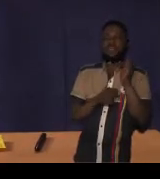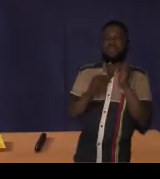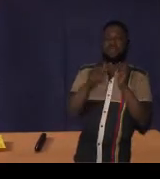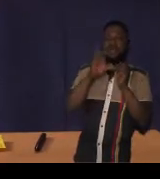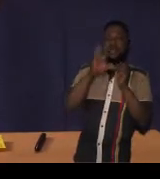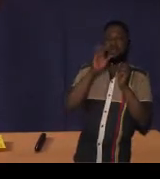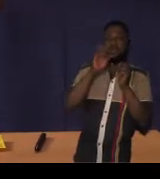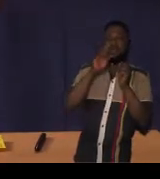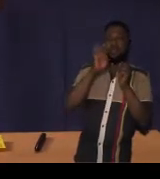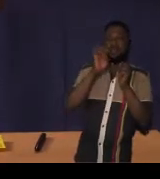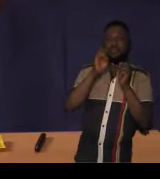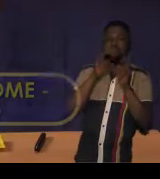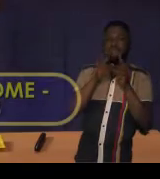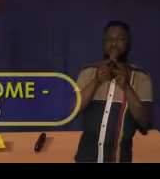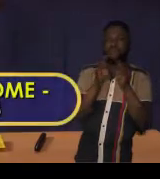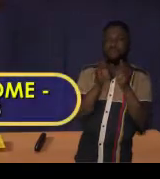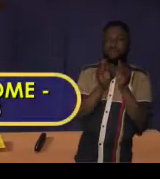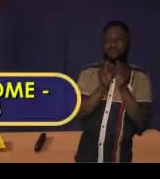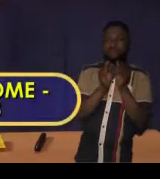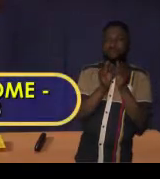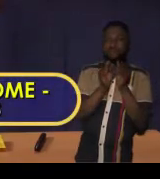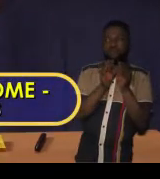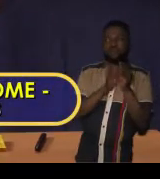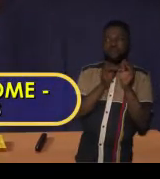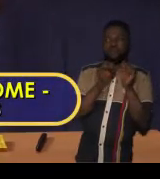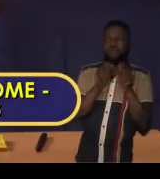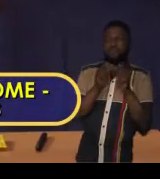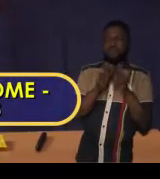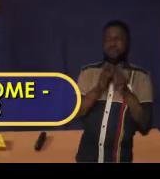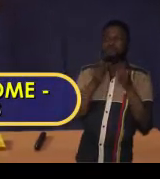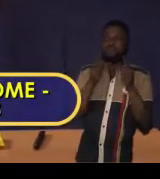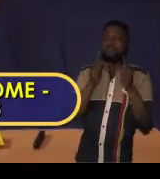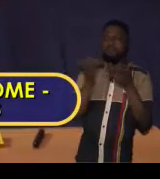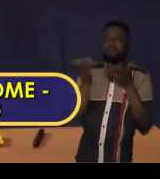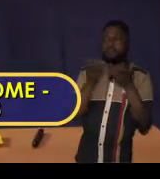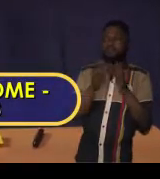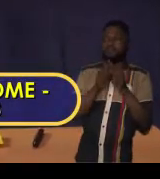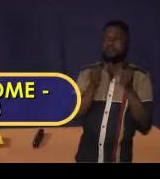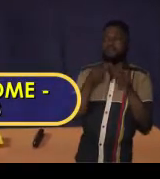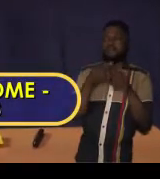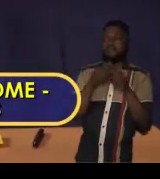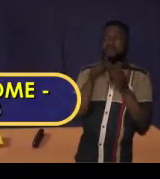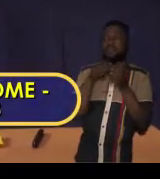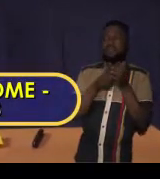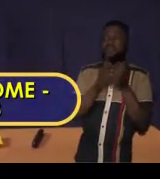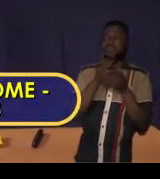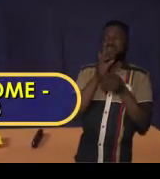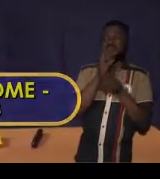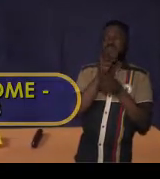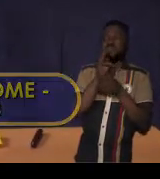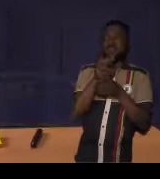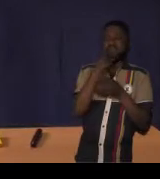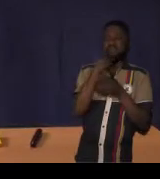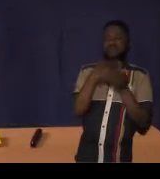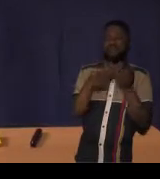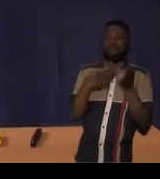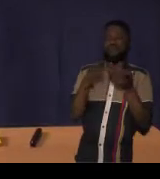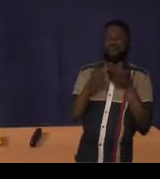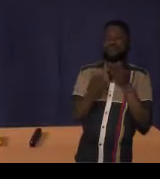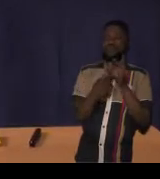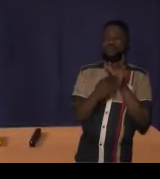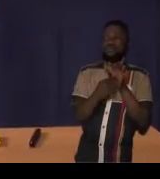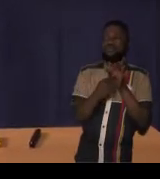cube. It's very small. I could bring a bigger cube, but this cube is necessary for what we want to